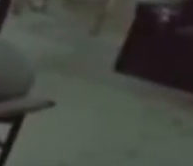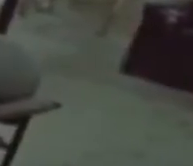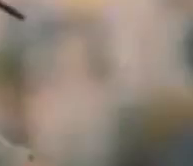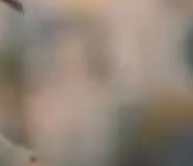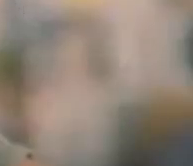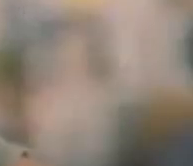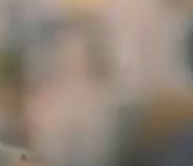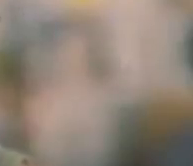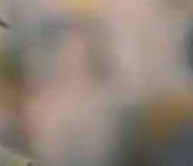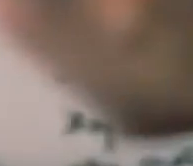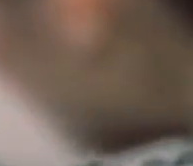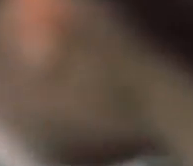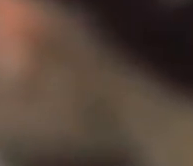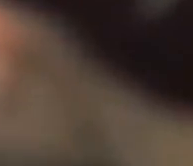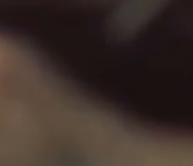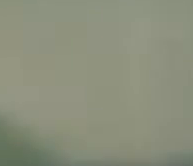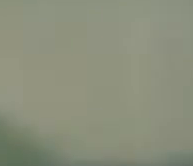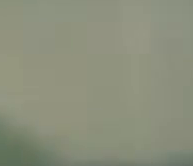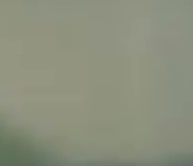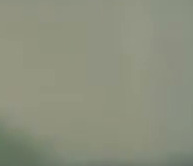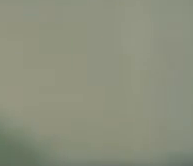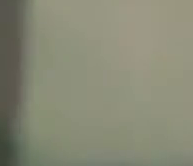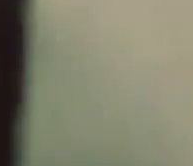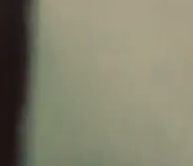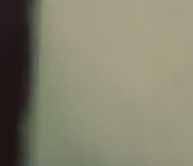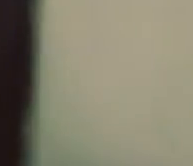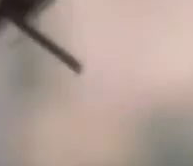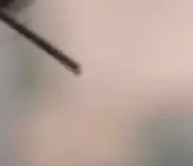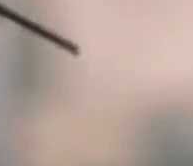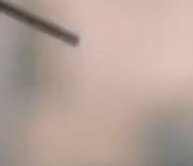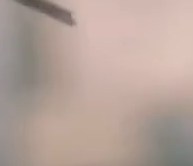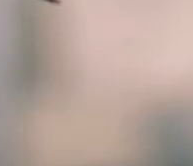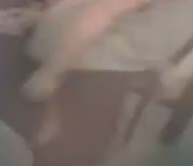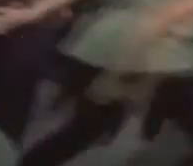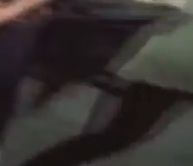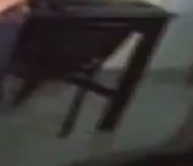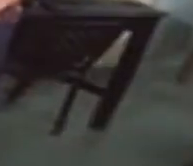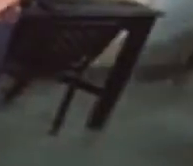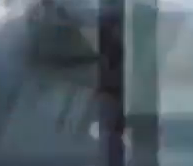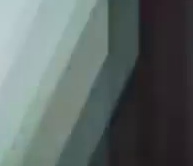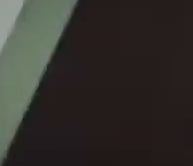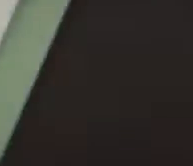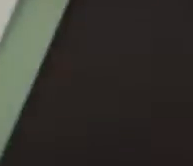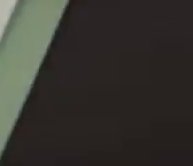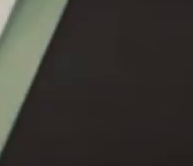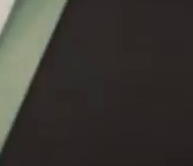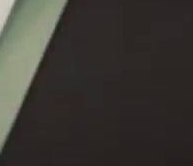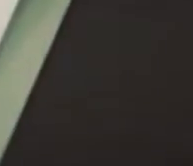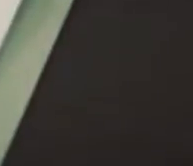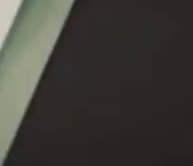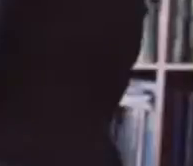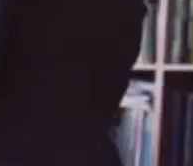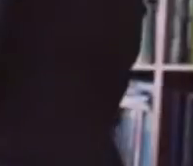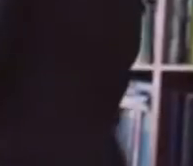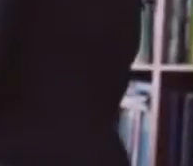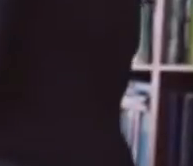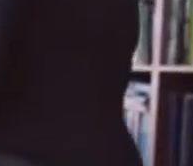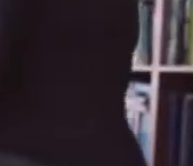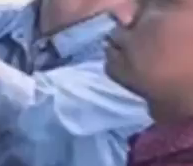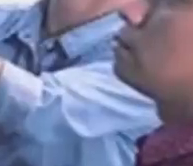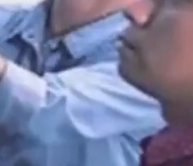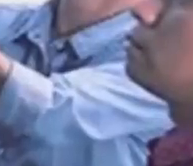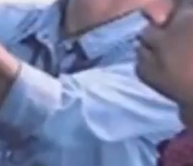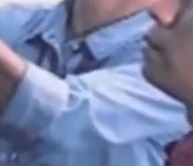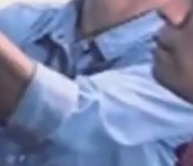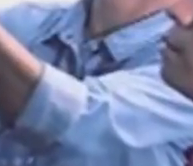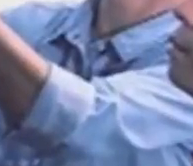threat to our group will grow larger by the second if we don't act now. So we have to be one step ahead. Are you sure we won't have a problem with him? We've already paid him for